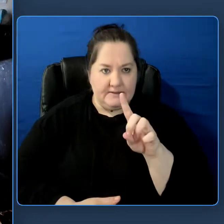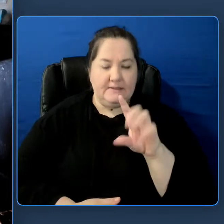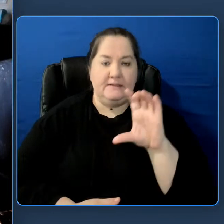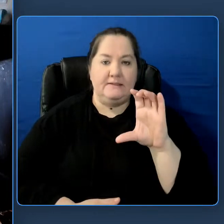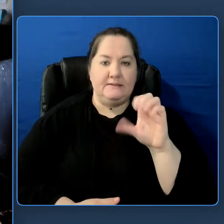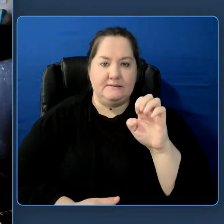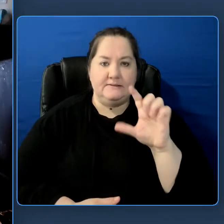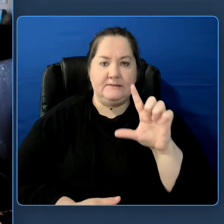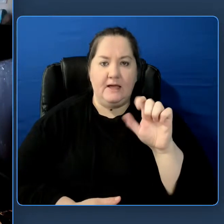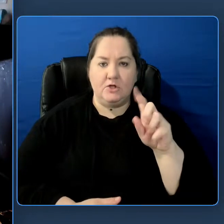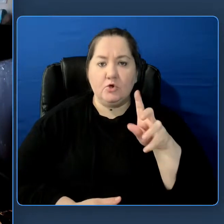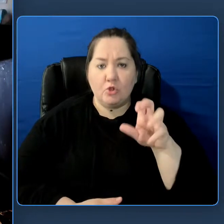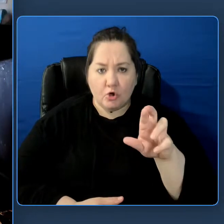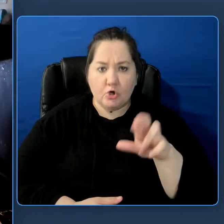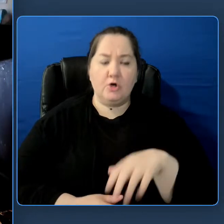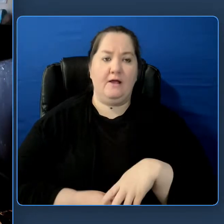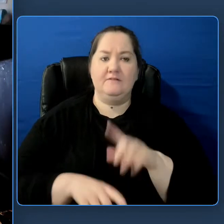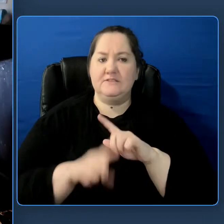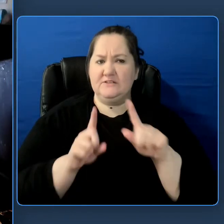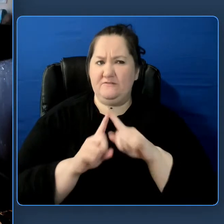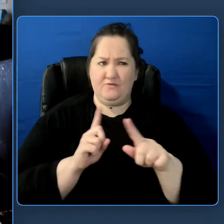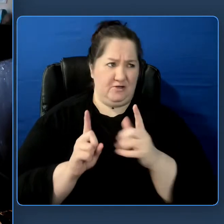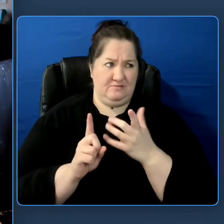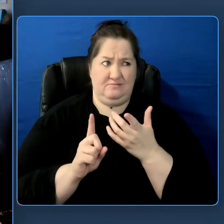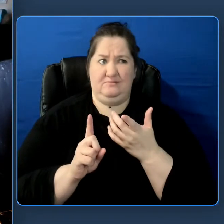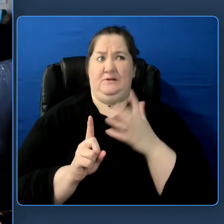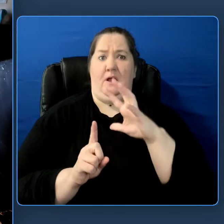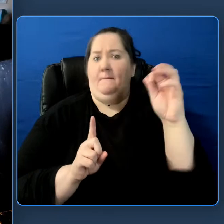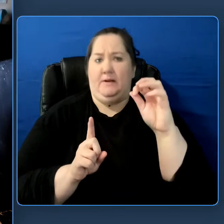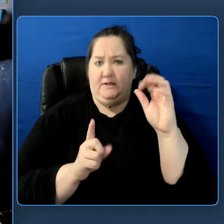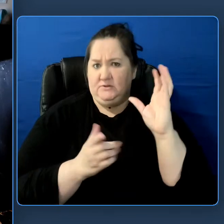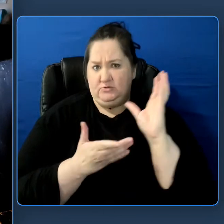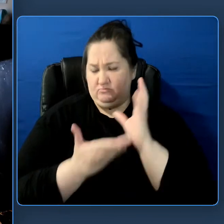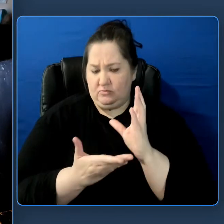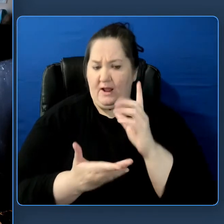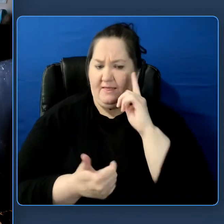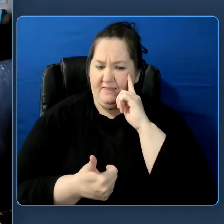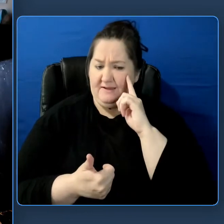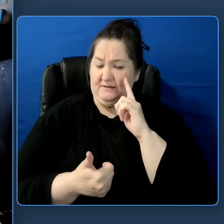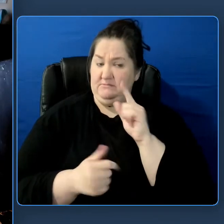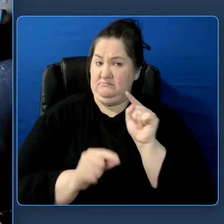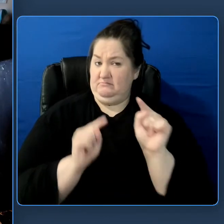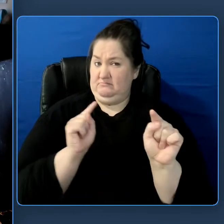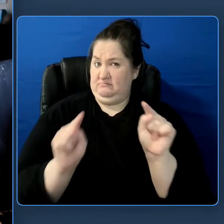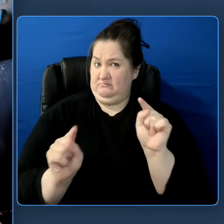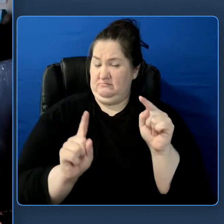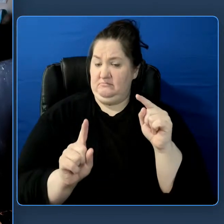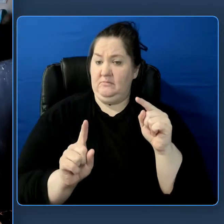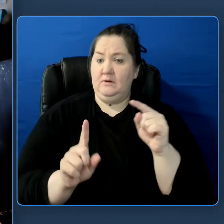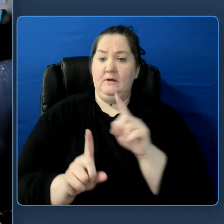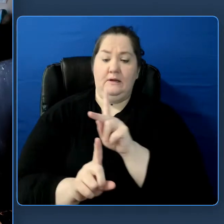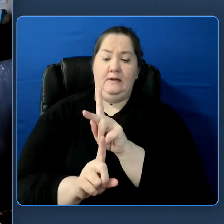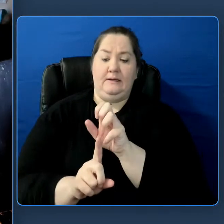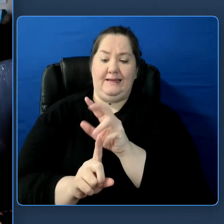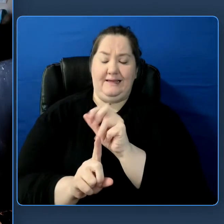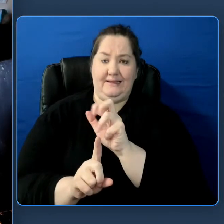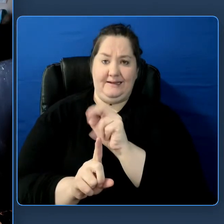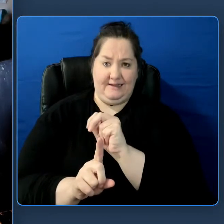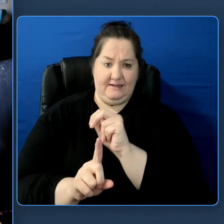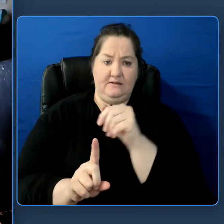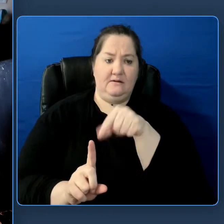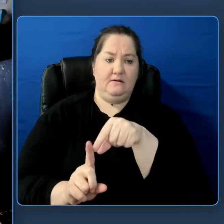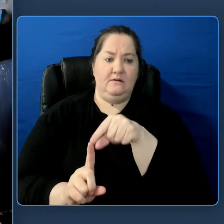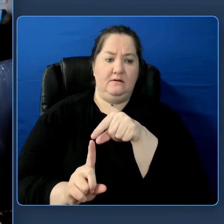have multiple different carriers. I think the difference between the PepLink and Keenan specifically is Keenan's device comes